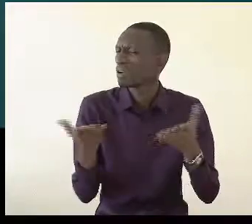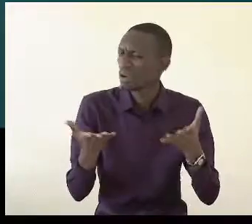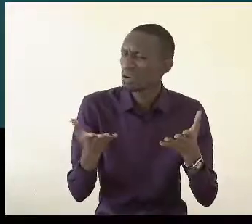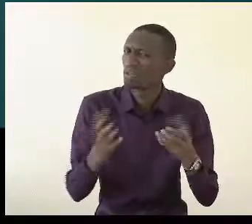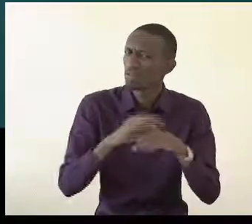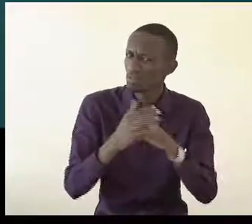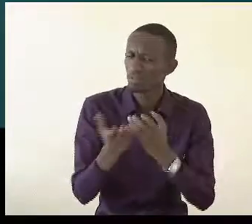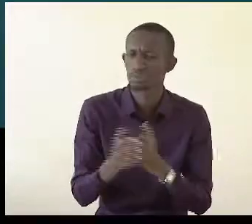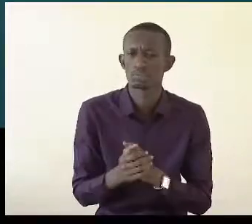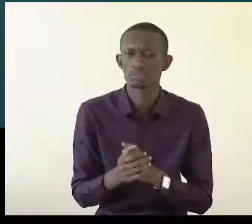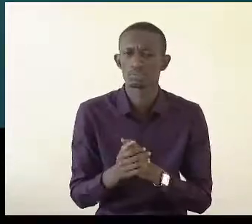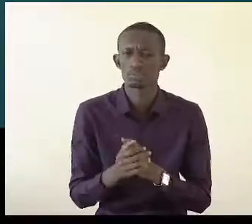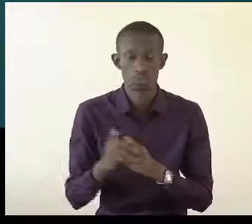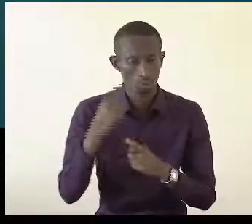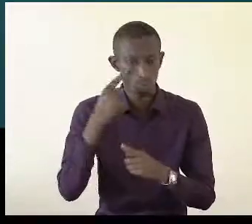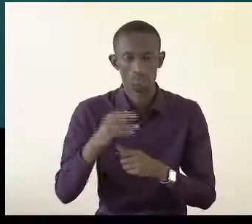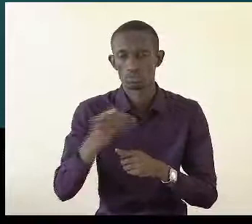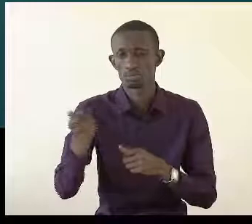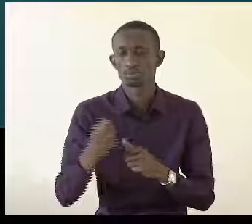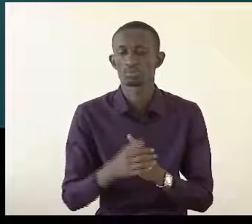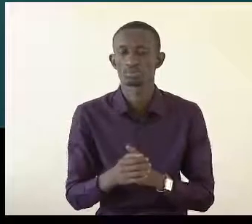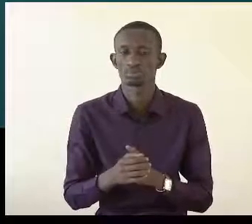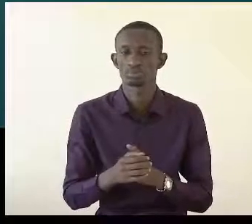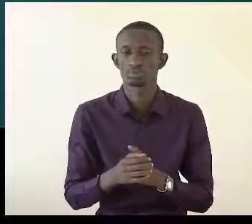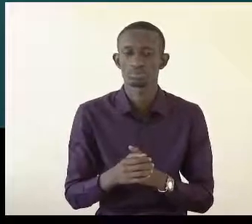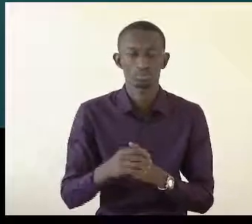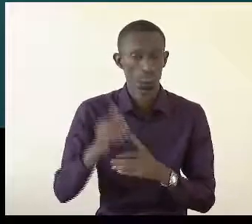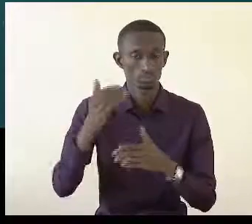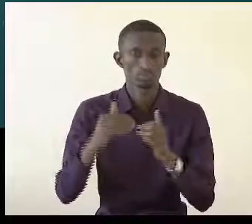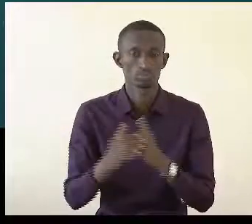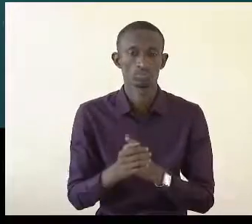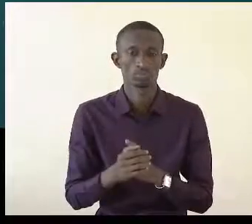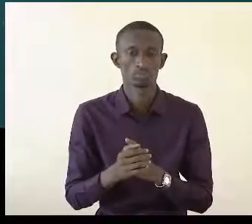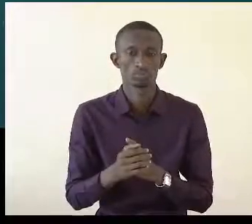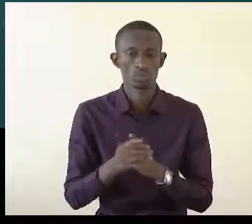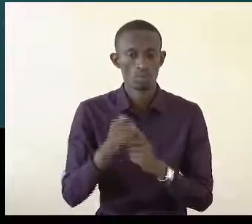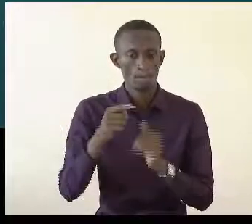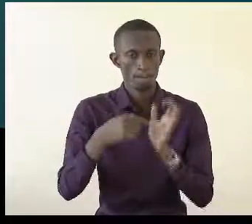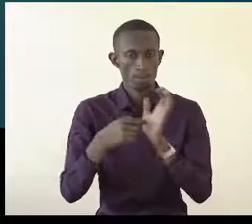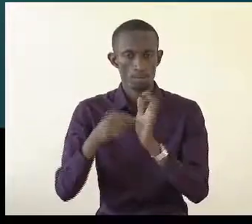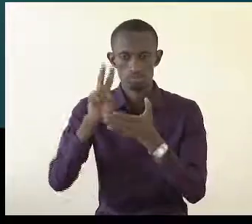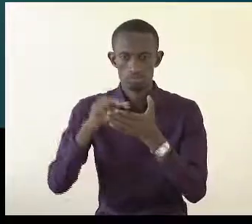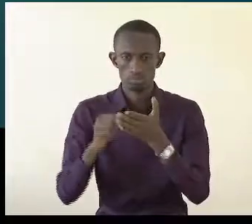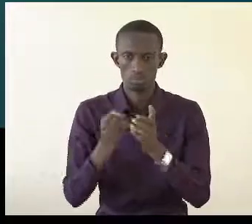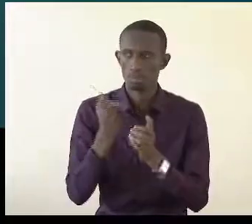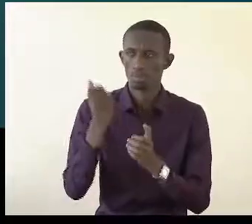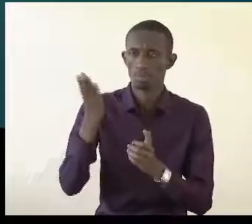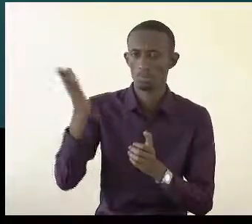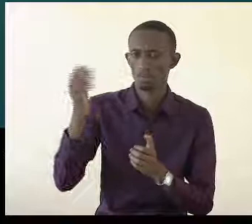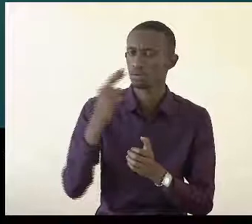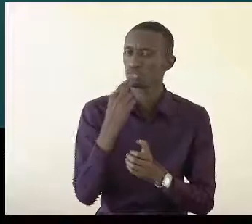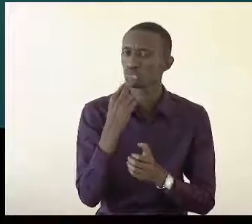Next, give the structure formula of compound D and F, and the structure formula of alcohols A and